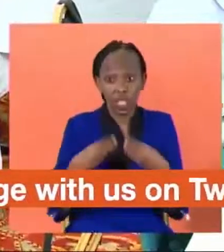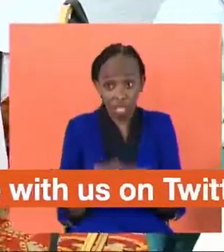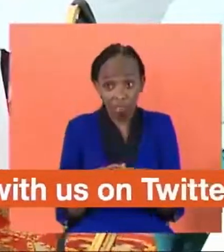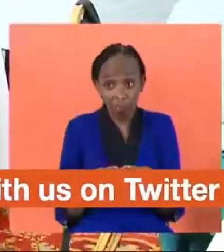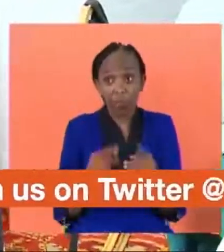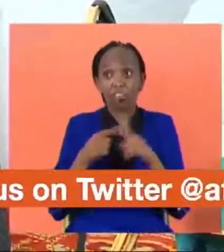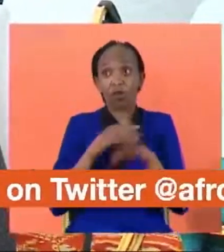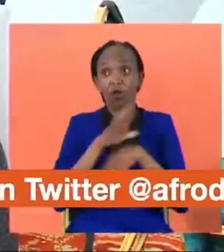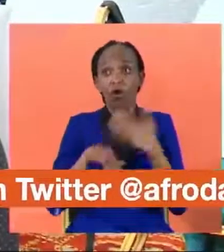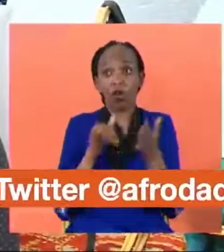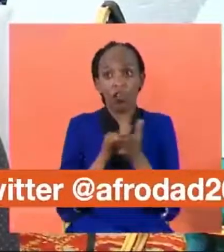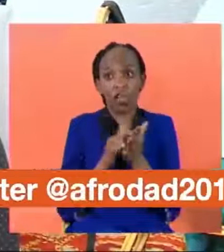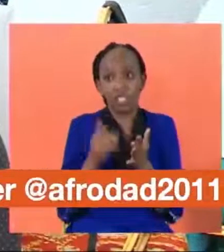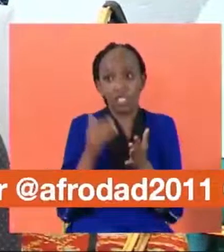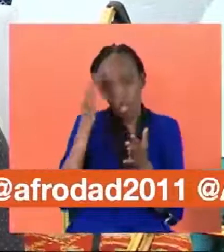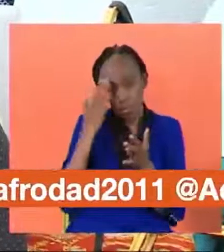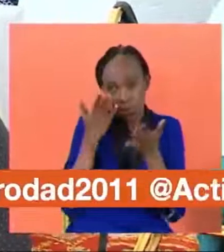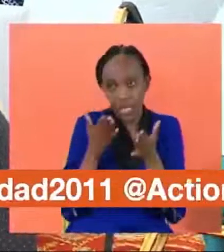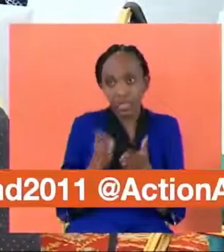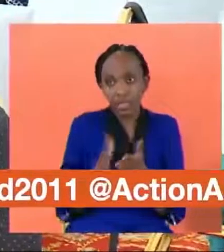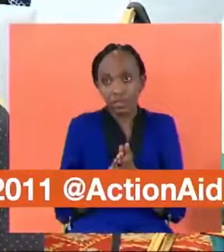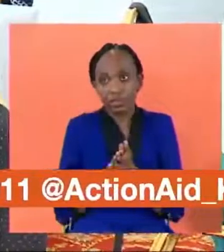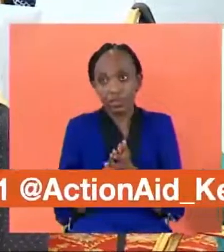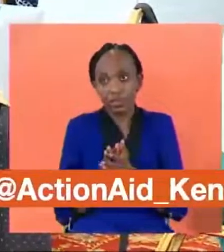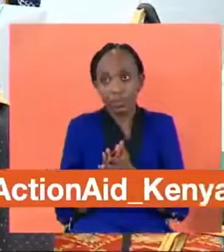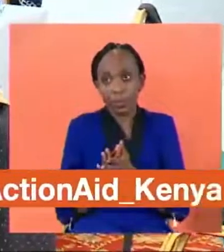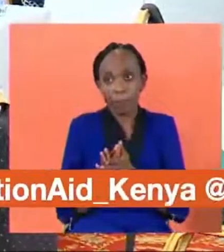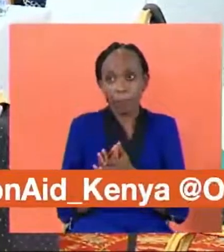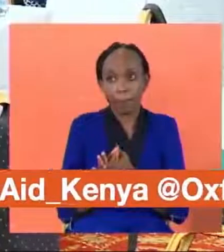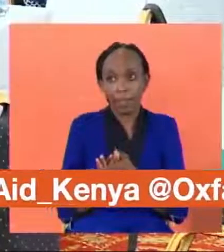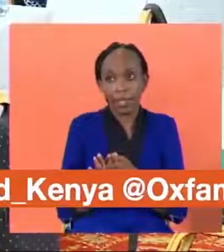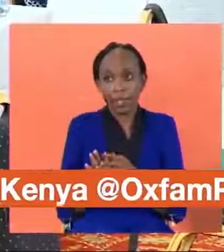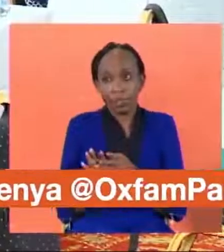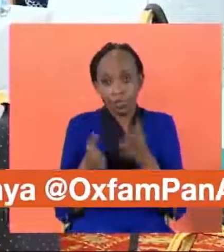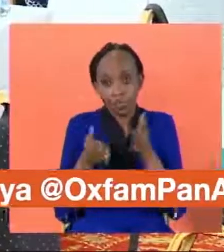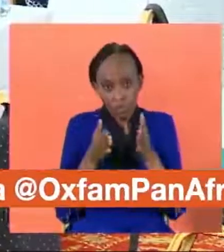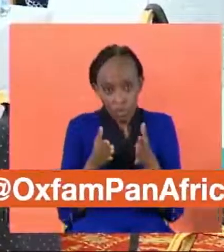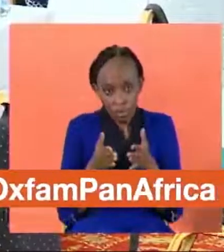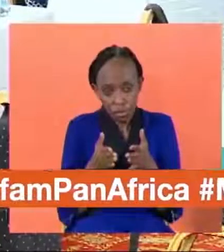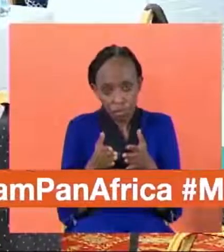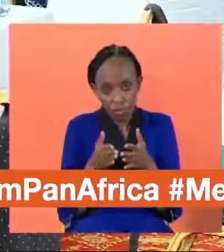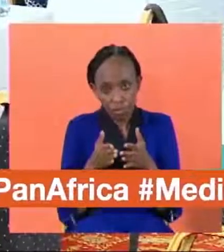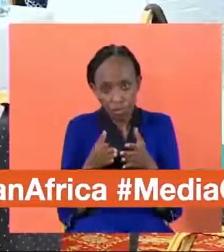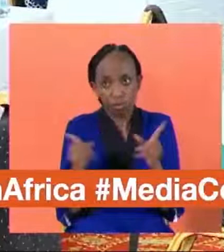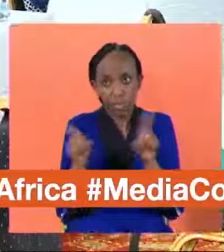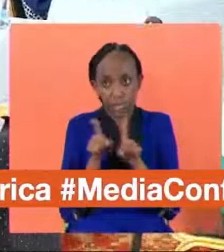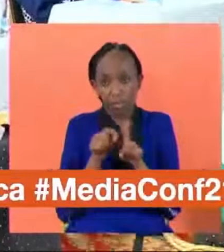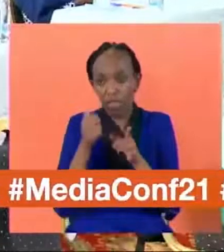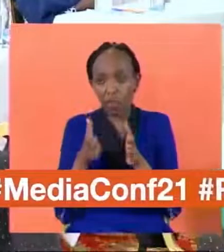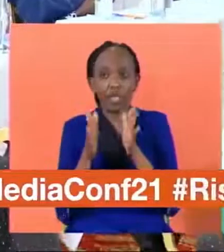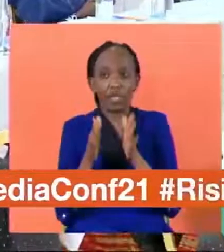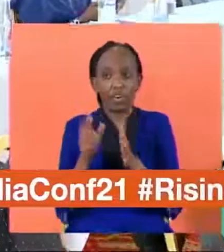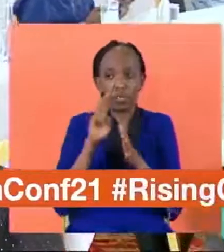of all of the, hundreds of media houses that there are out there. So also another way of